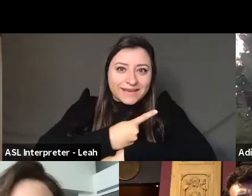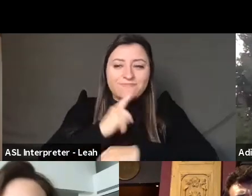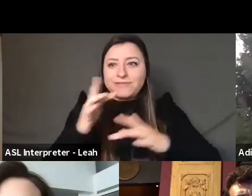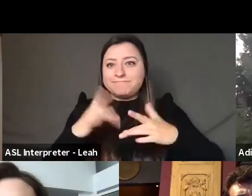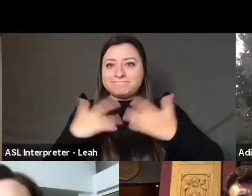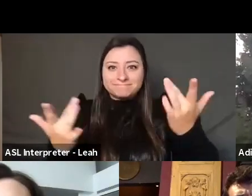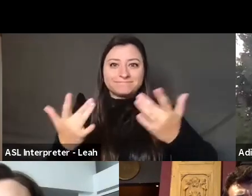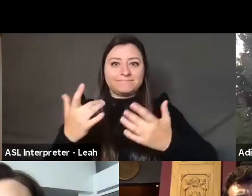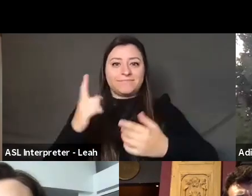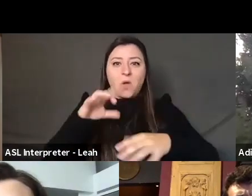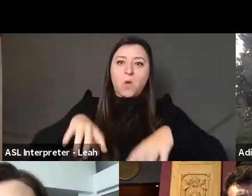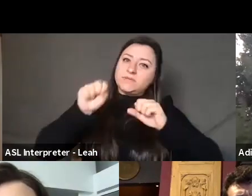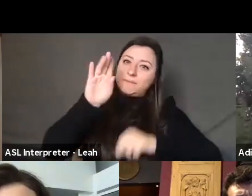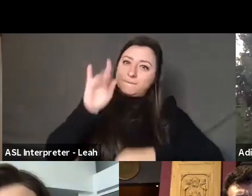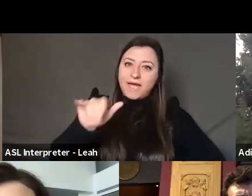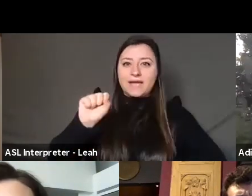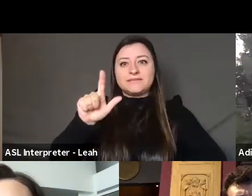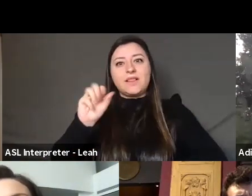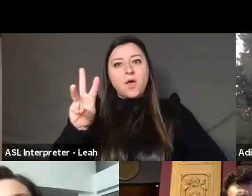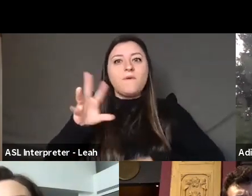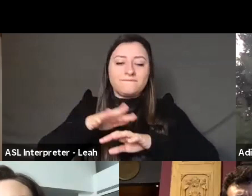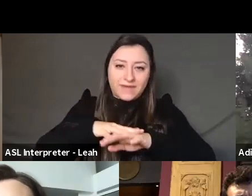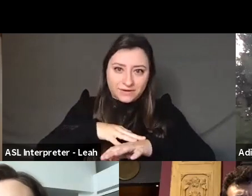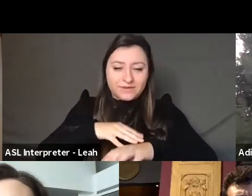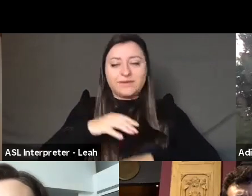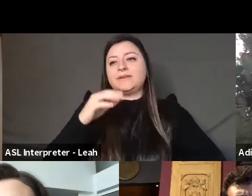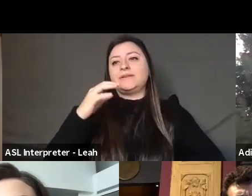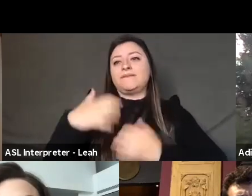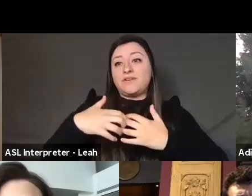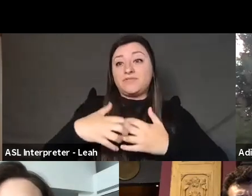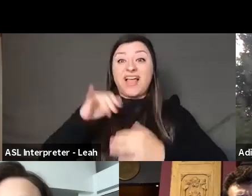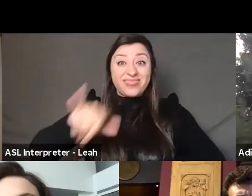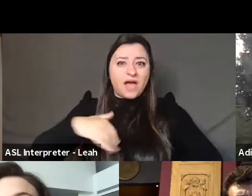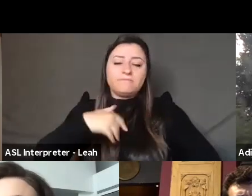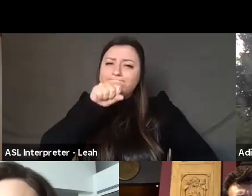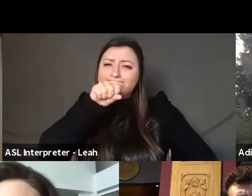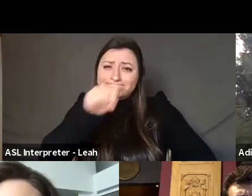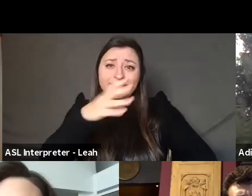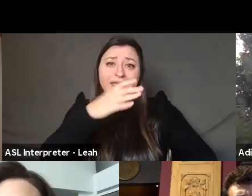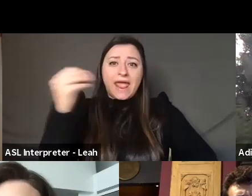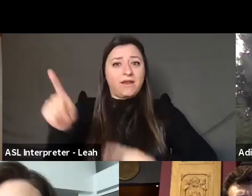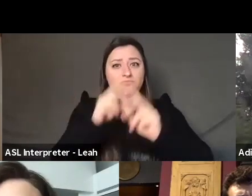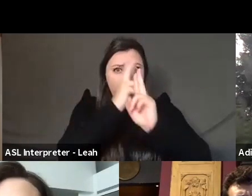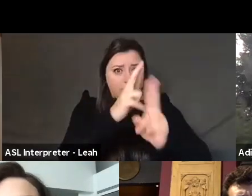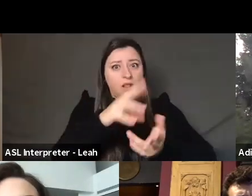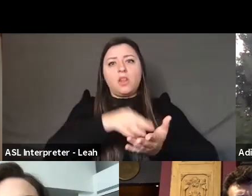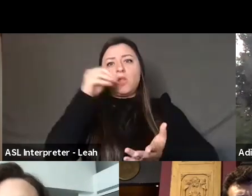be hosted by the Slow Factory, which is a platform that I not only love, but also respect and learn